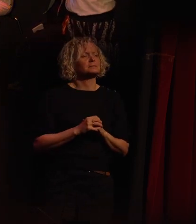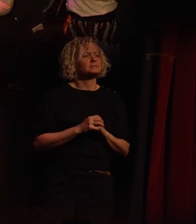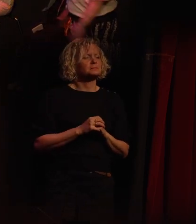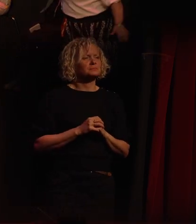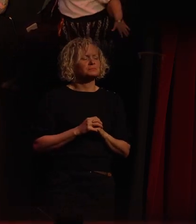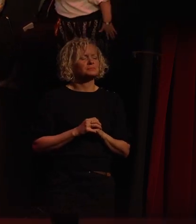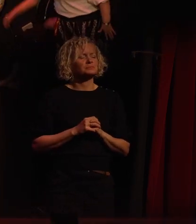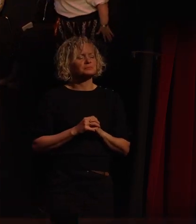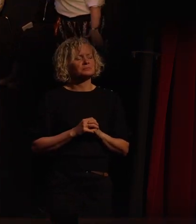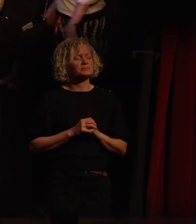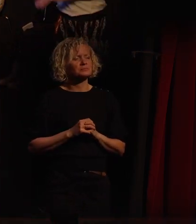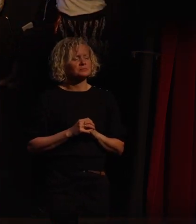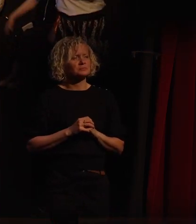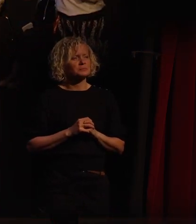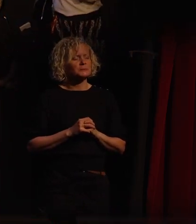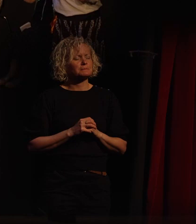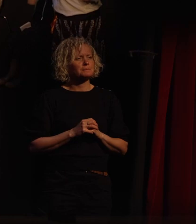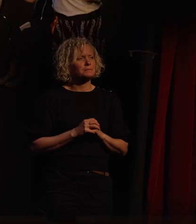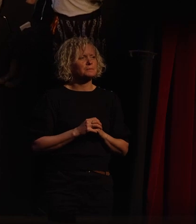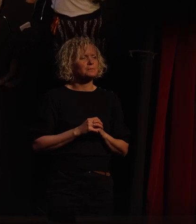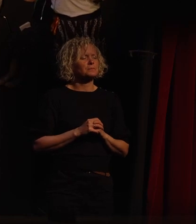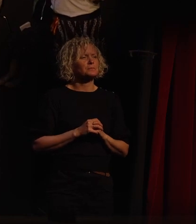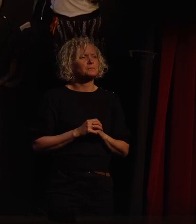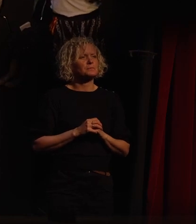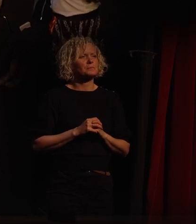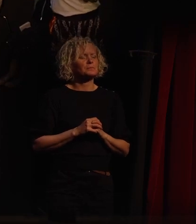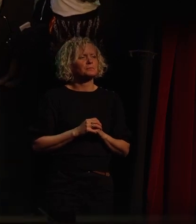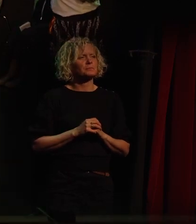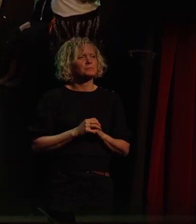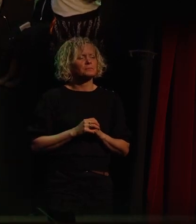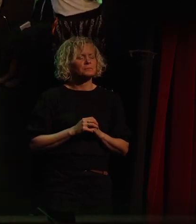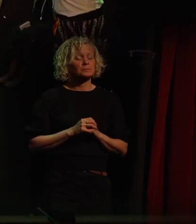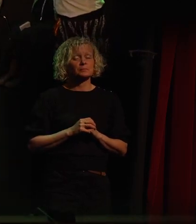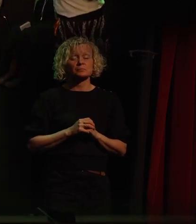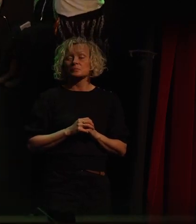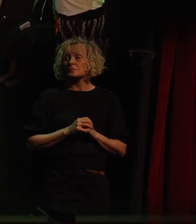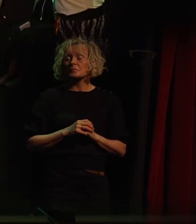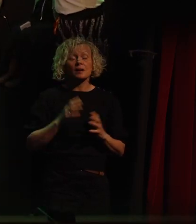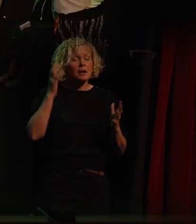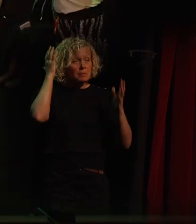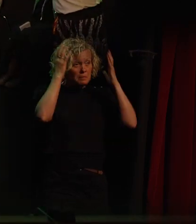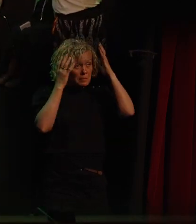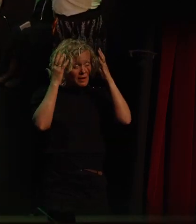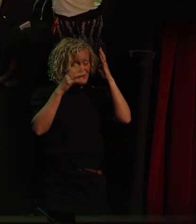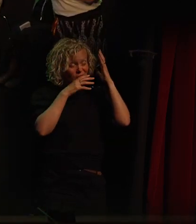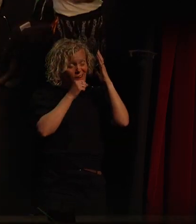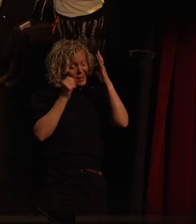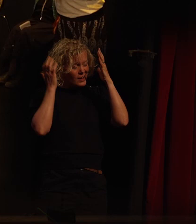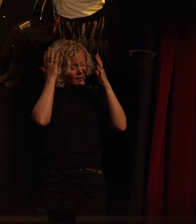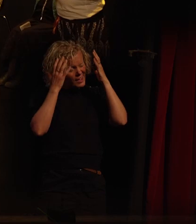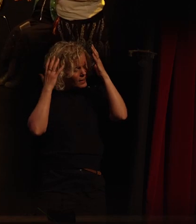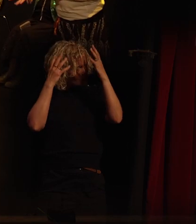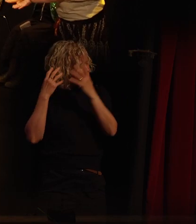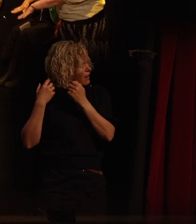Back oh, down. No. Just to your ears. Are you ready? Oh, well, wash that man.